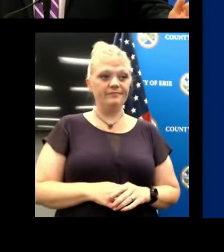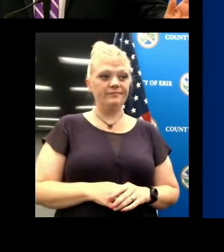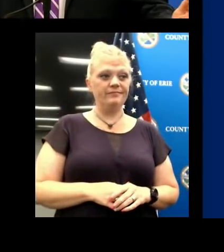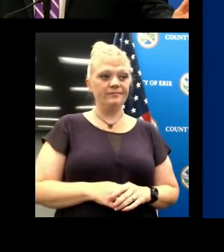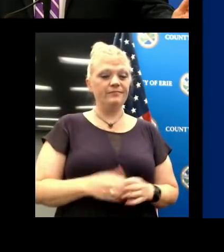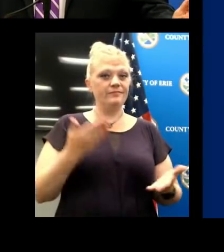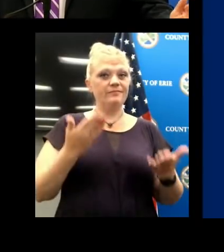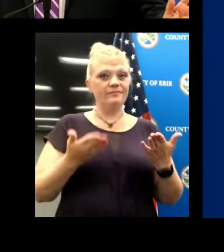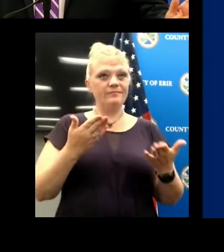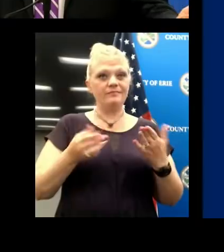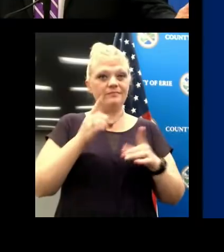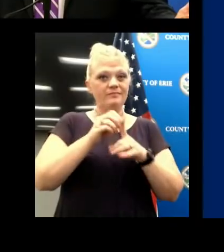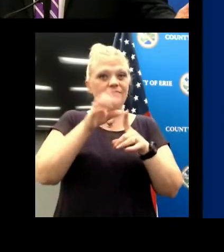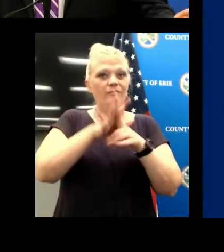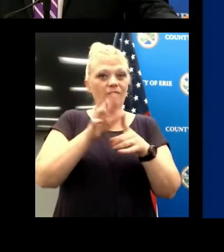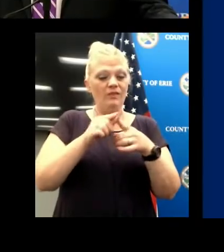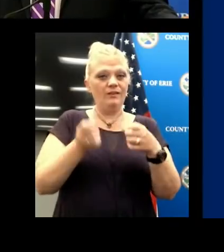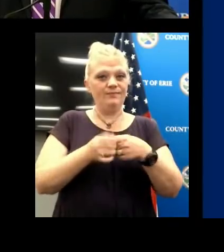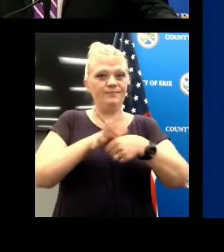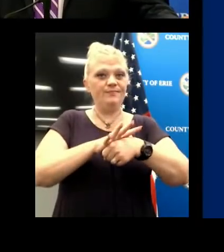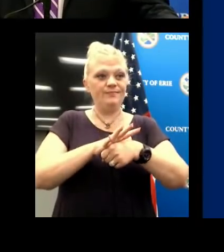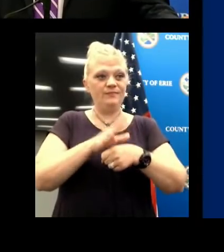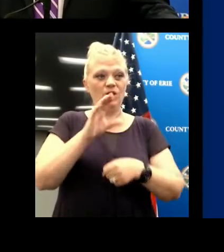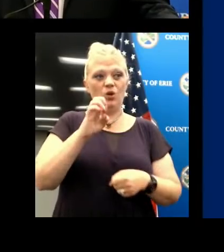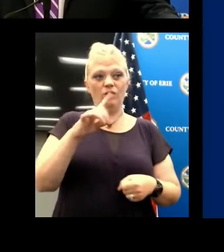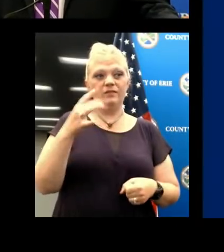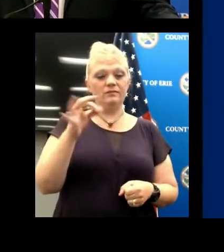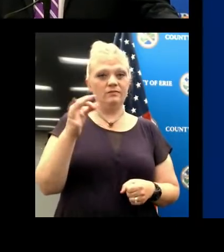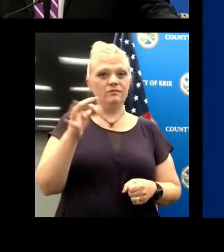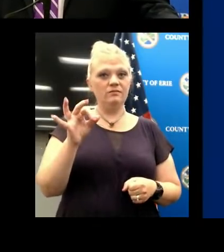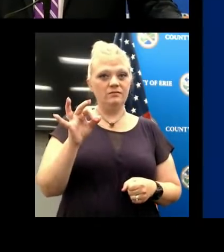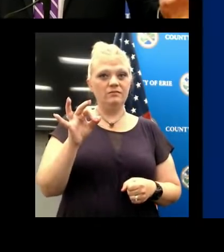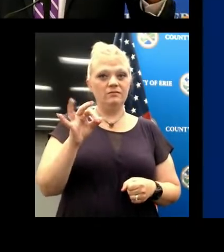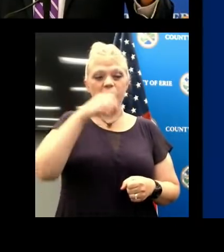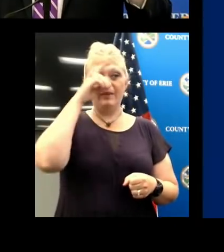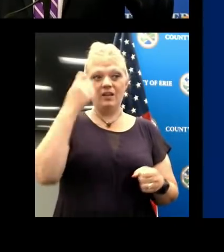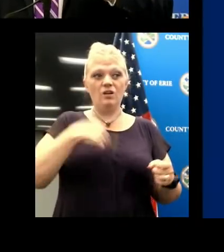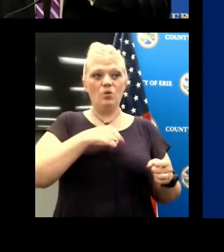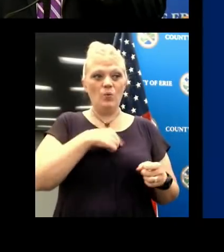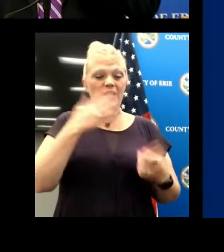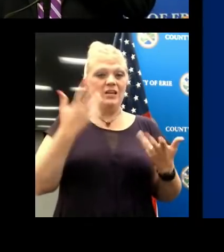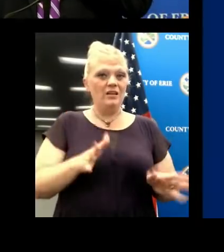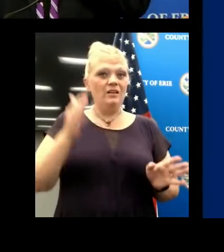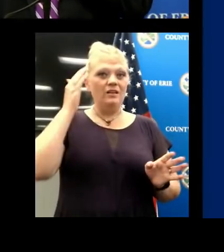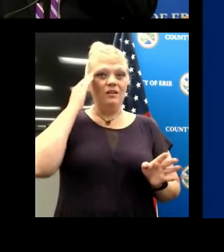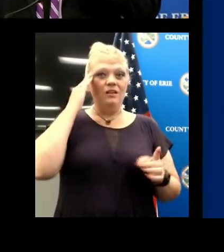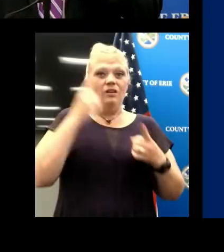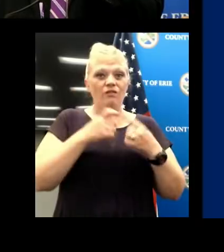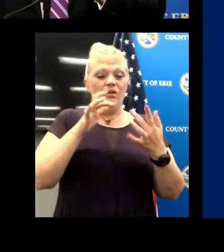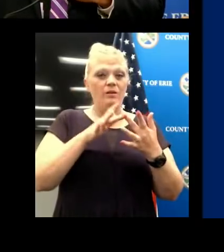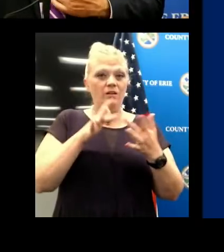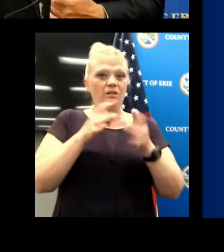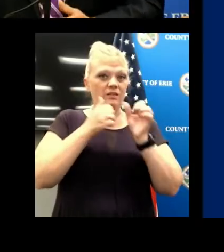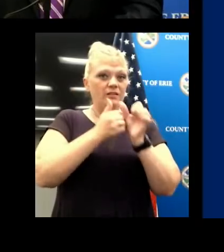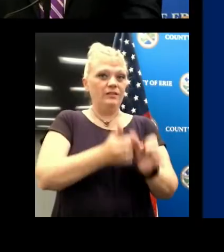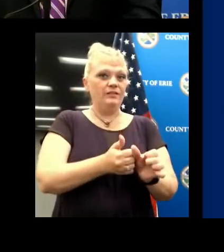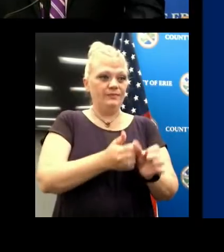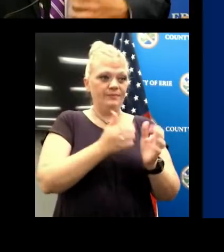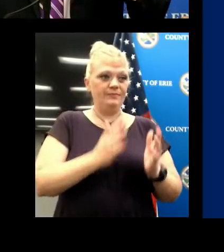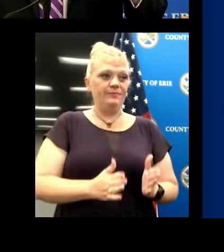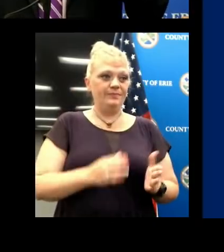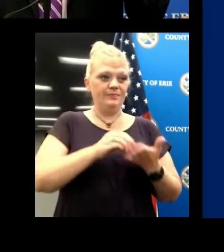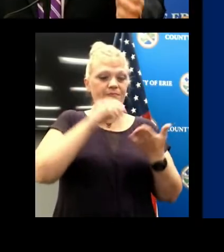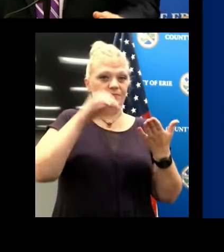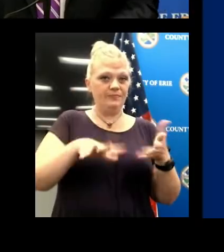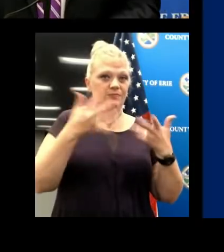were exposed to the coronavirus and COVID-19, because we do know from our contact tracing that students